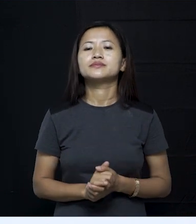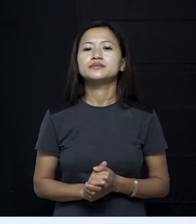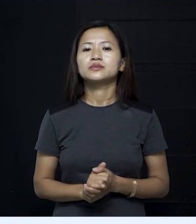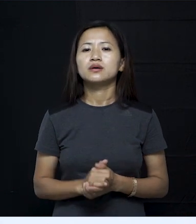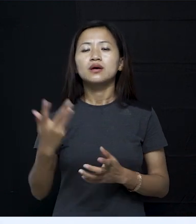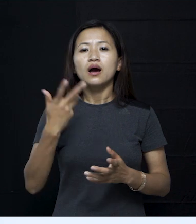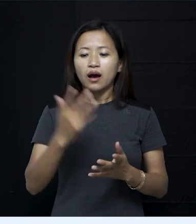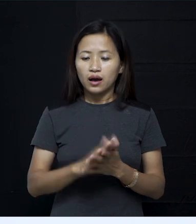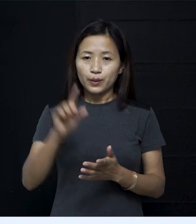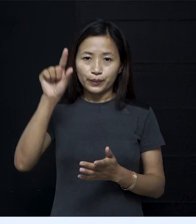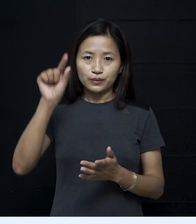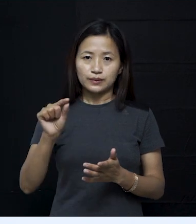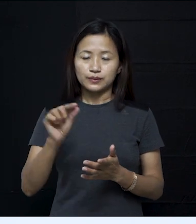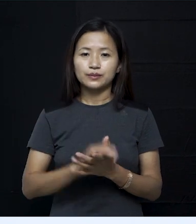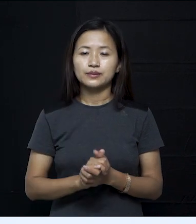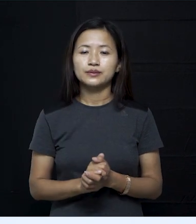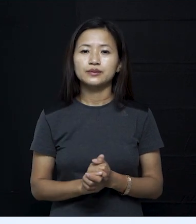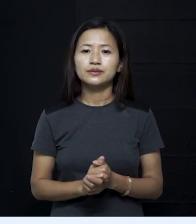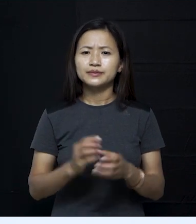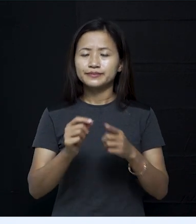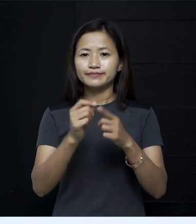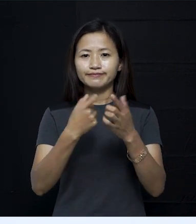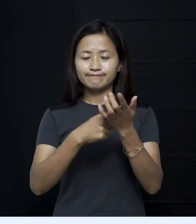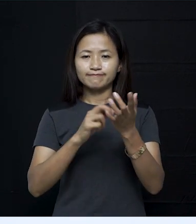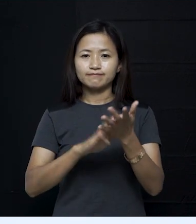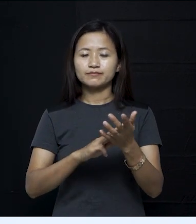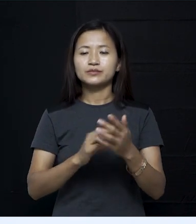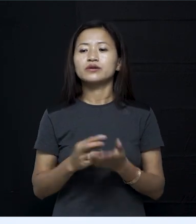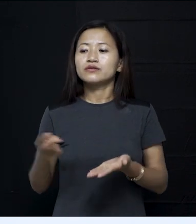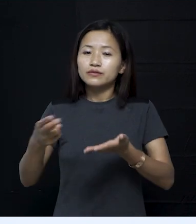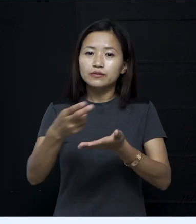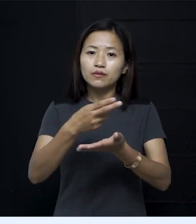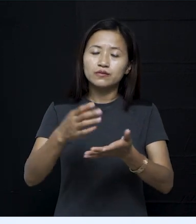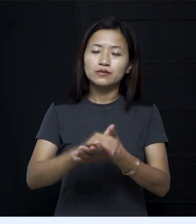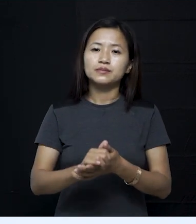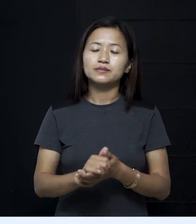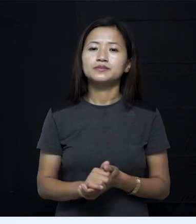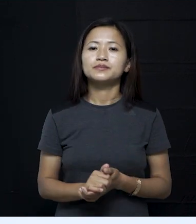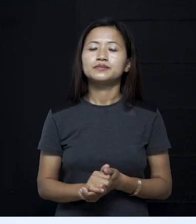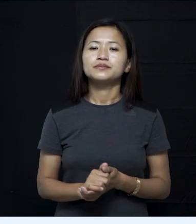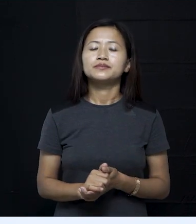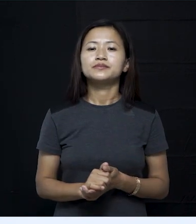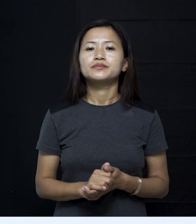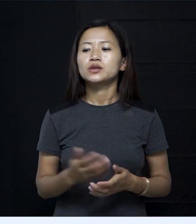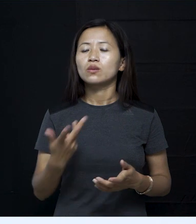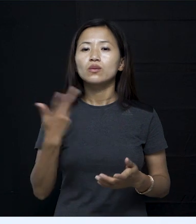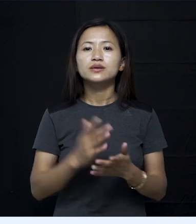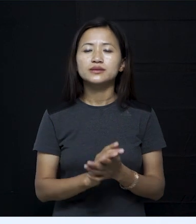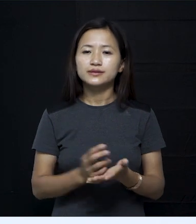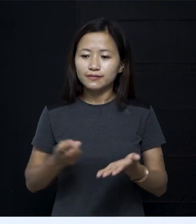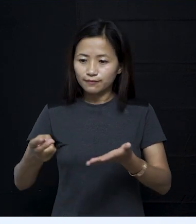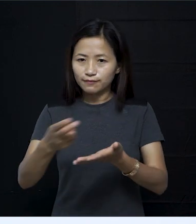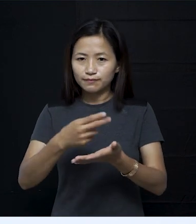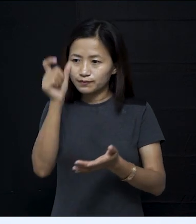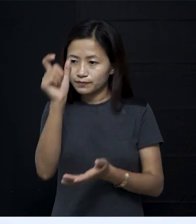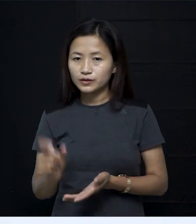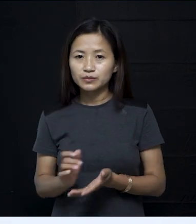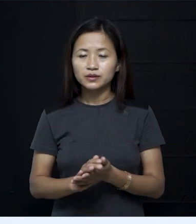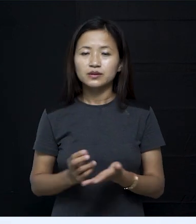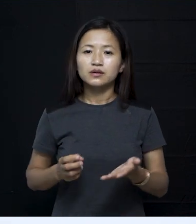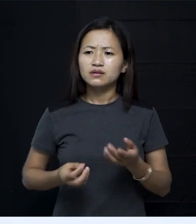is to make the soil more fertile. And after it has been burned, they will clear up all the debris, and